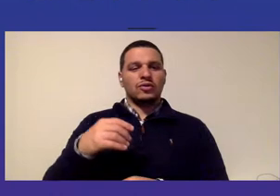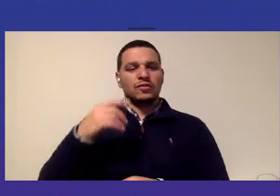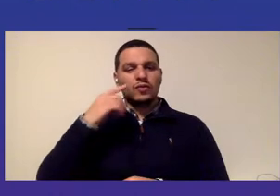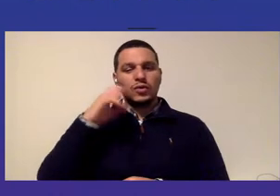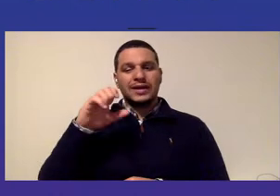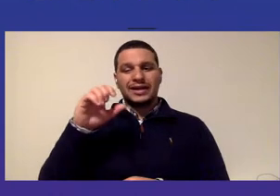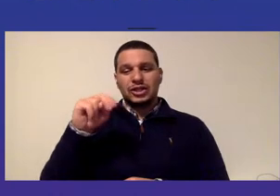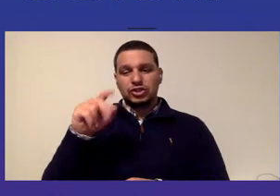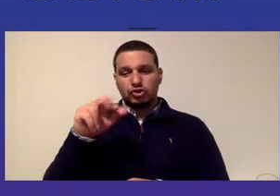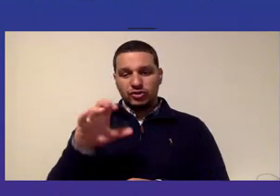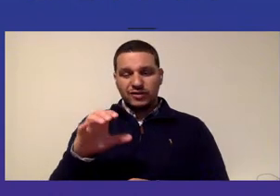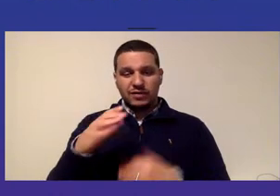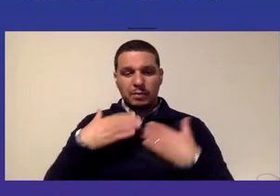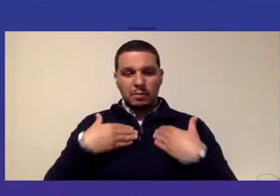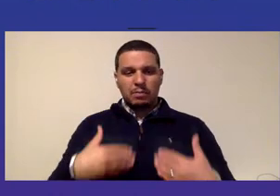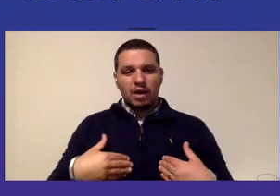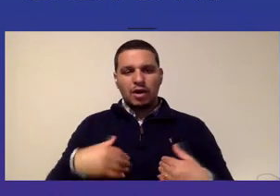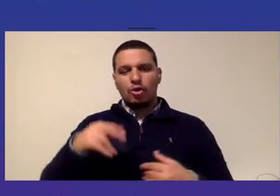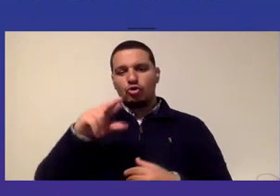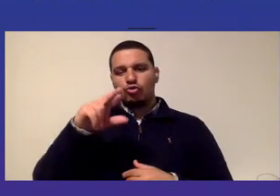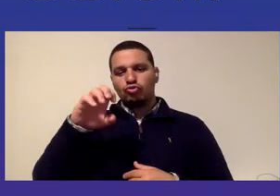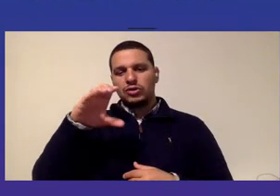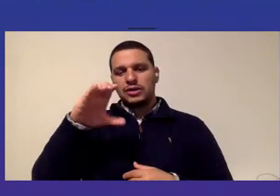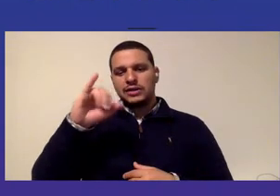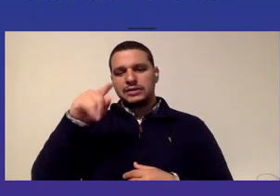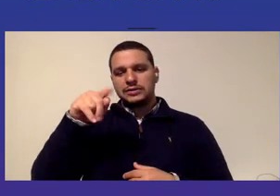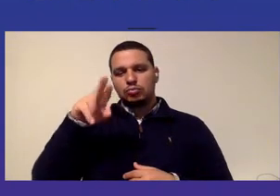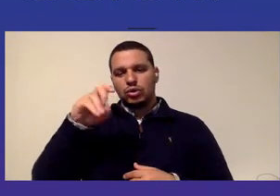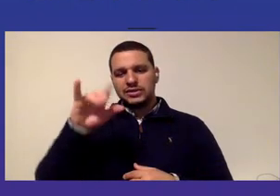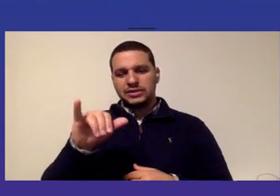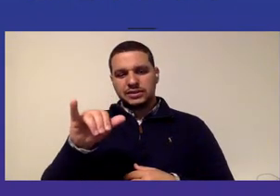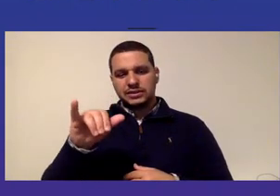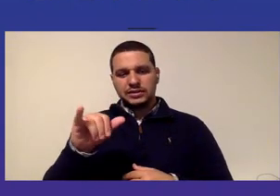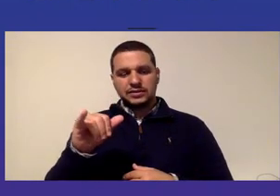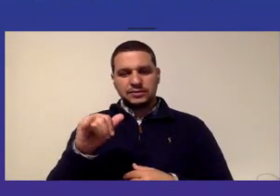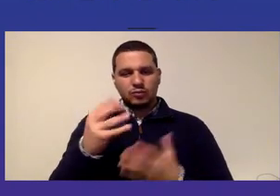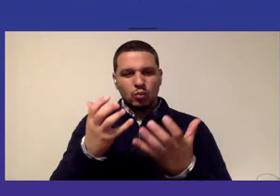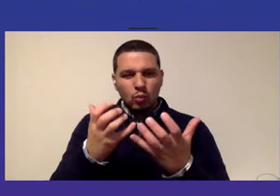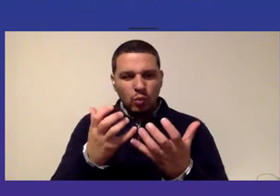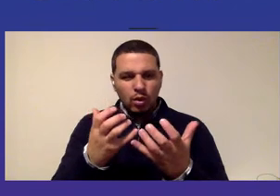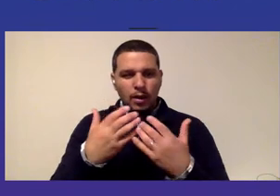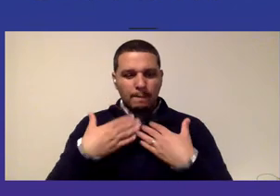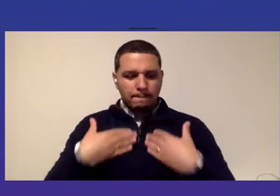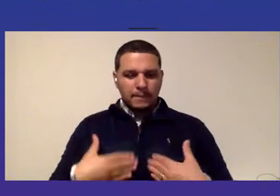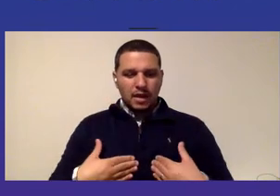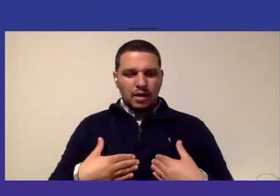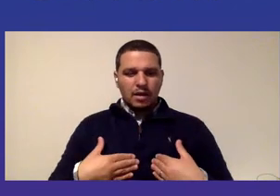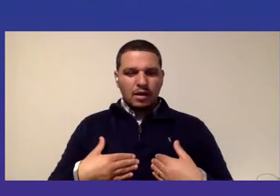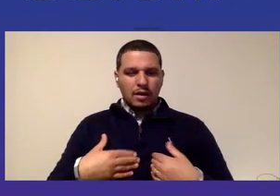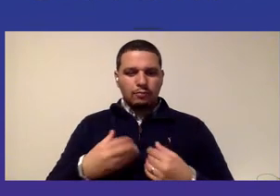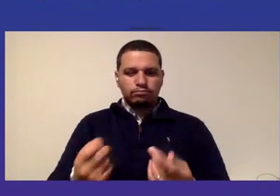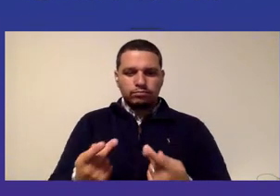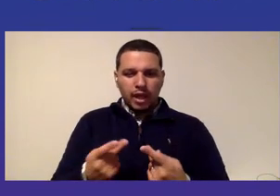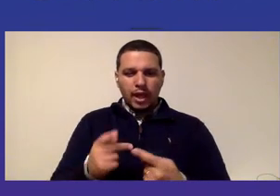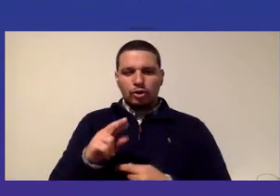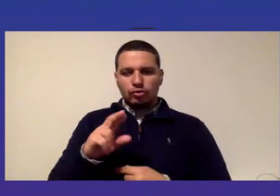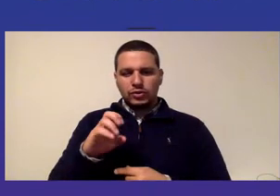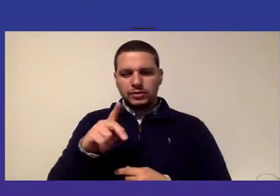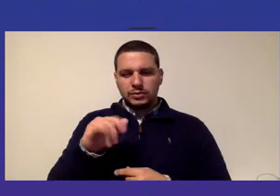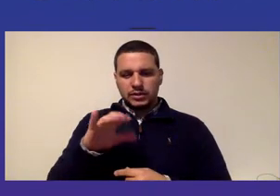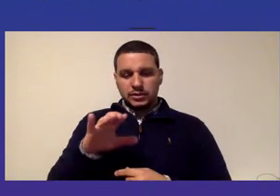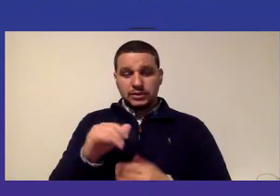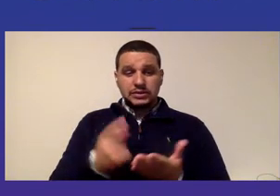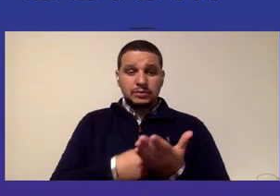embodied reciprocity, right? A desire for a generative and embodied reciprocity, sometimes with pleasure